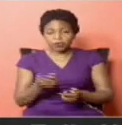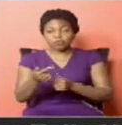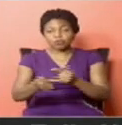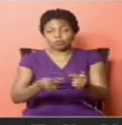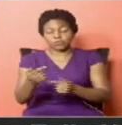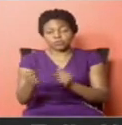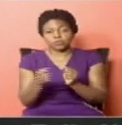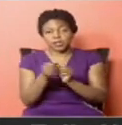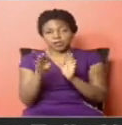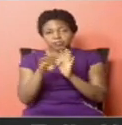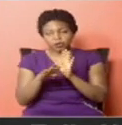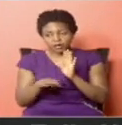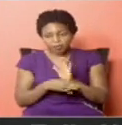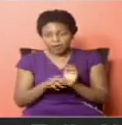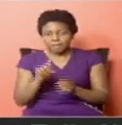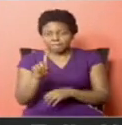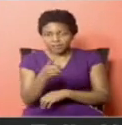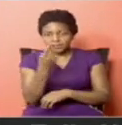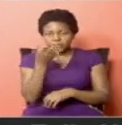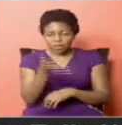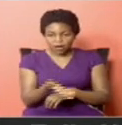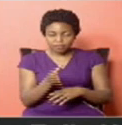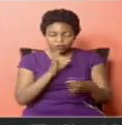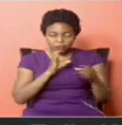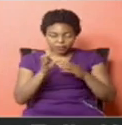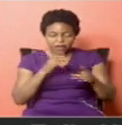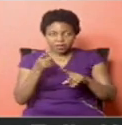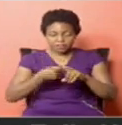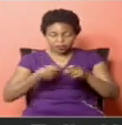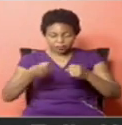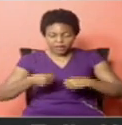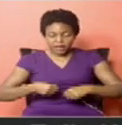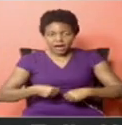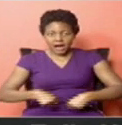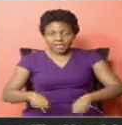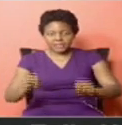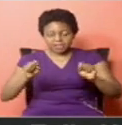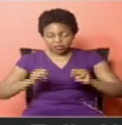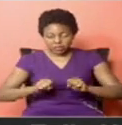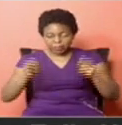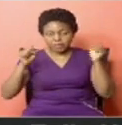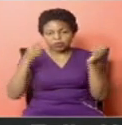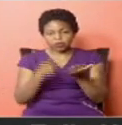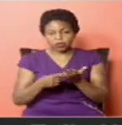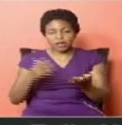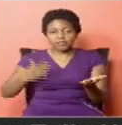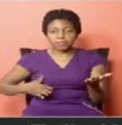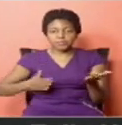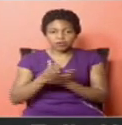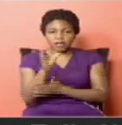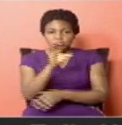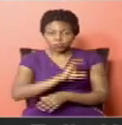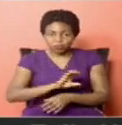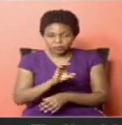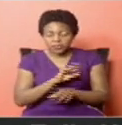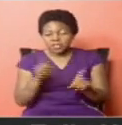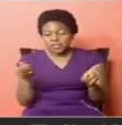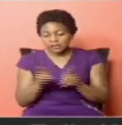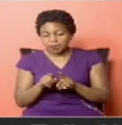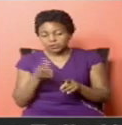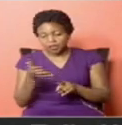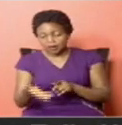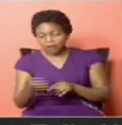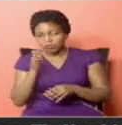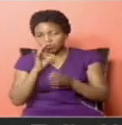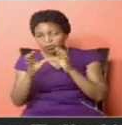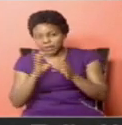proceed. We will have remarks from the acting chairperson, Uganda Human Rights Commission. We will also have remarks